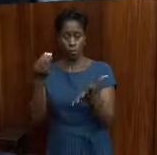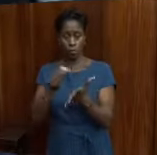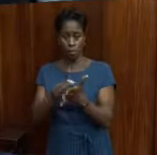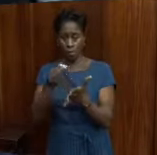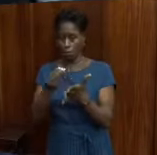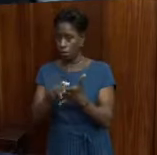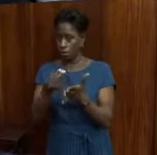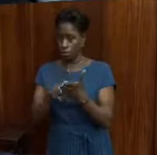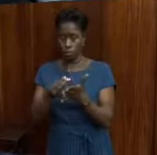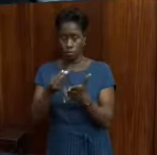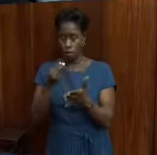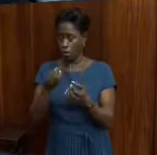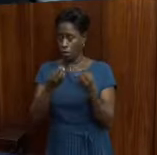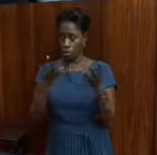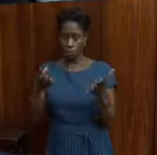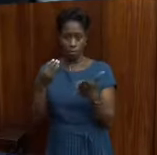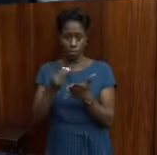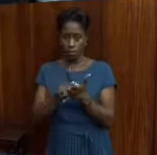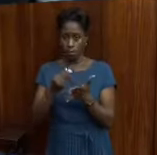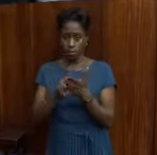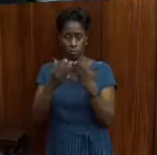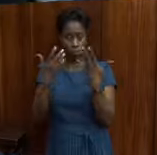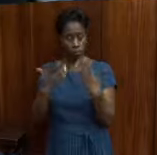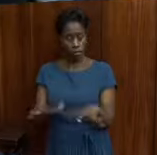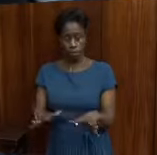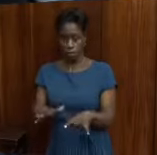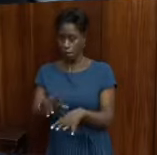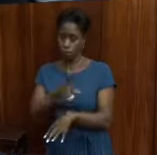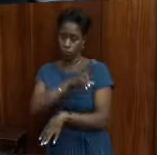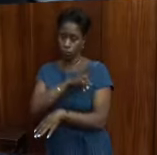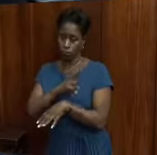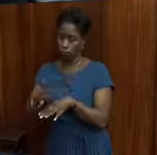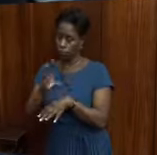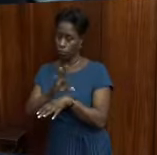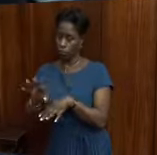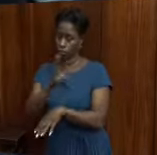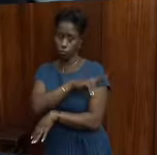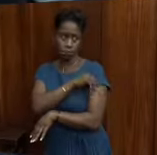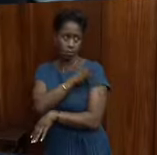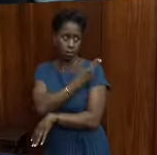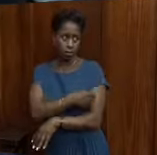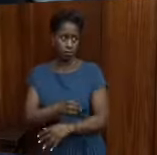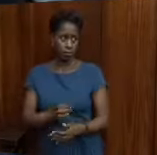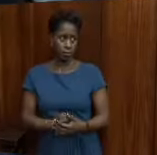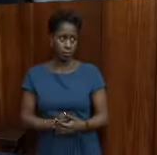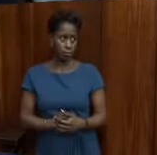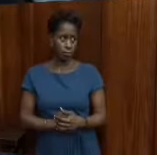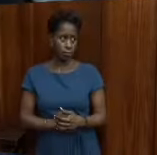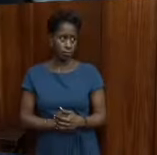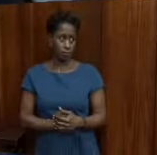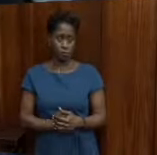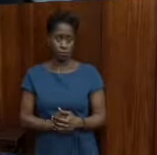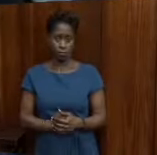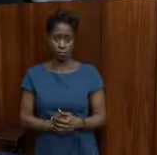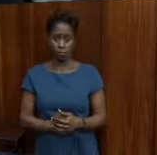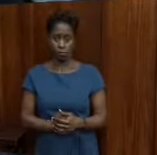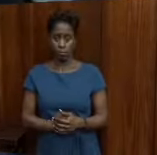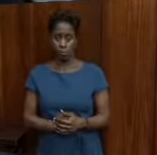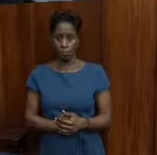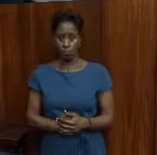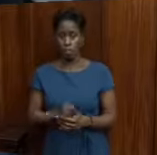reconstruction project, which was started in 2020. Those involved in this flagrant waste of public